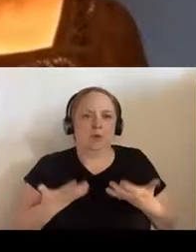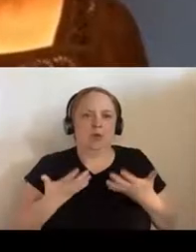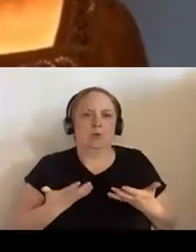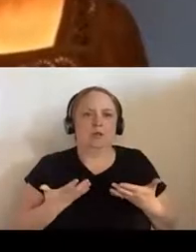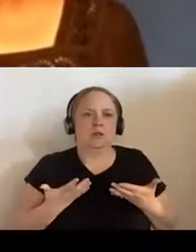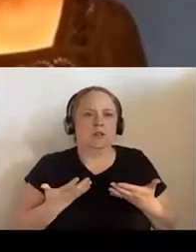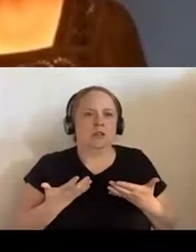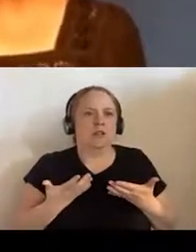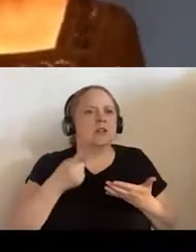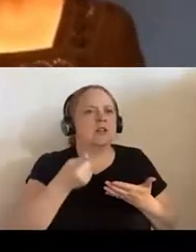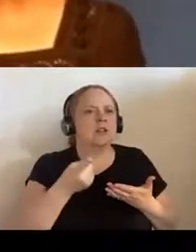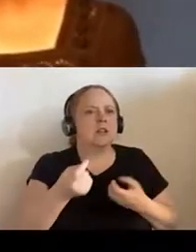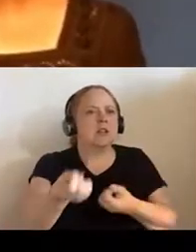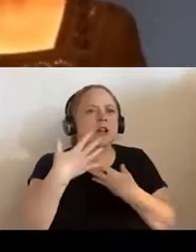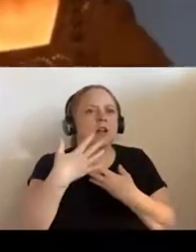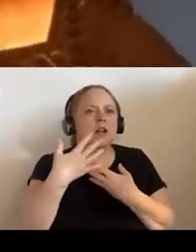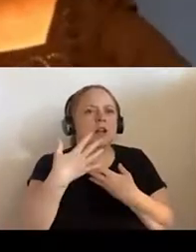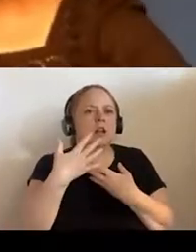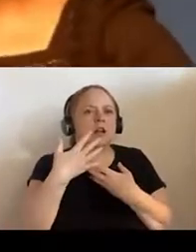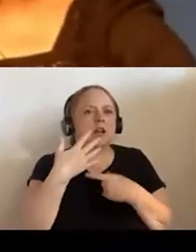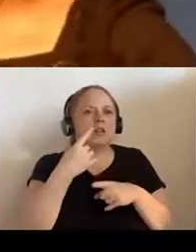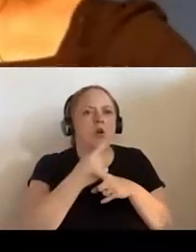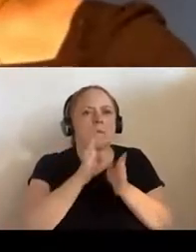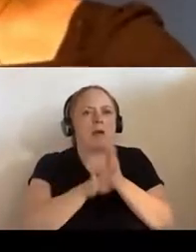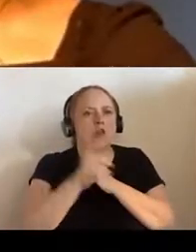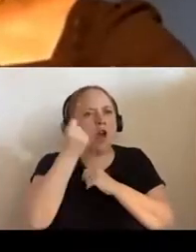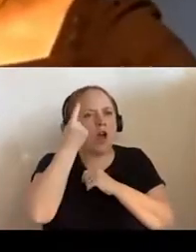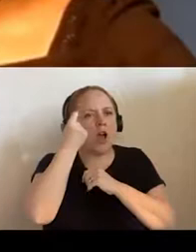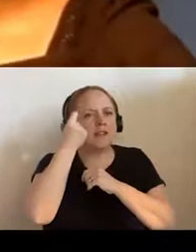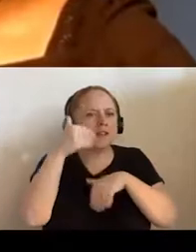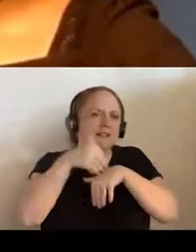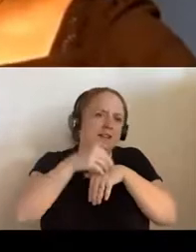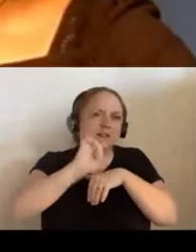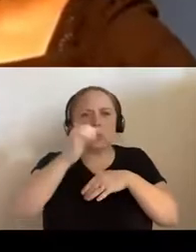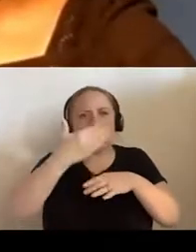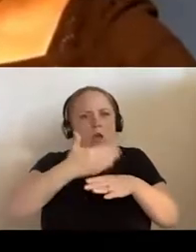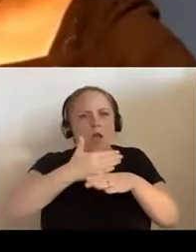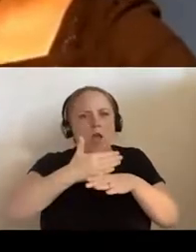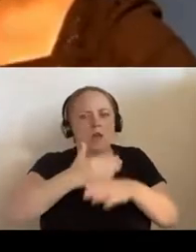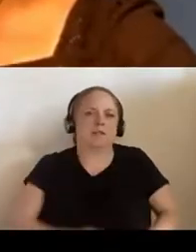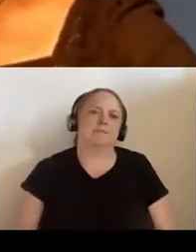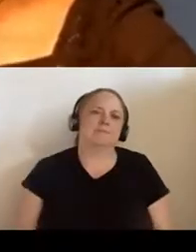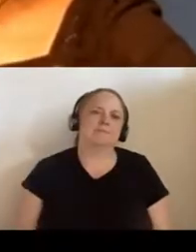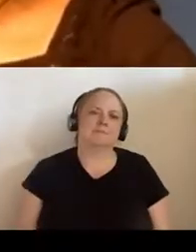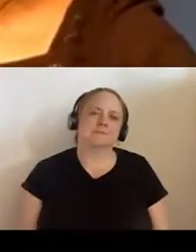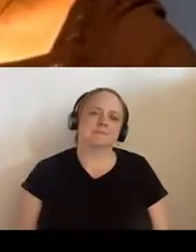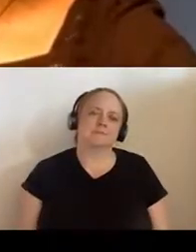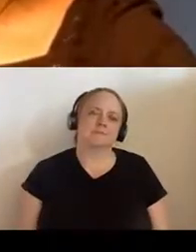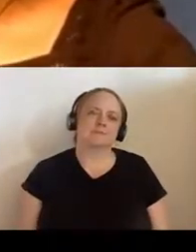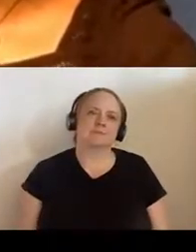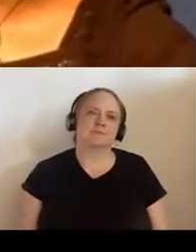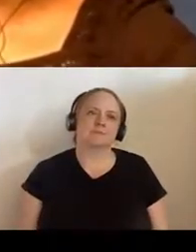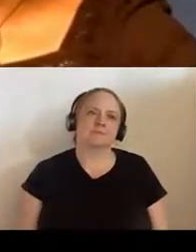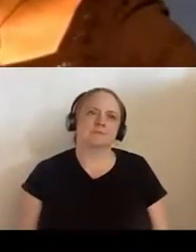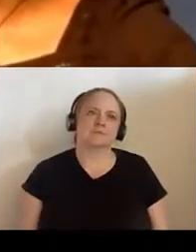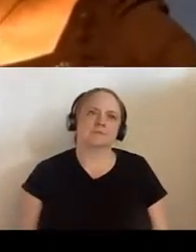so could you speak to the way these ideas inform your work and your practice? Yeah, so again, it